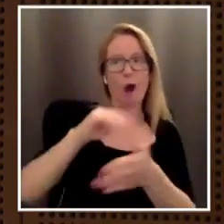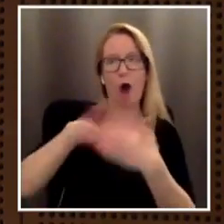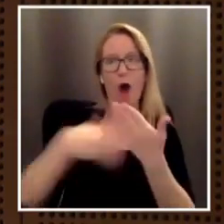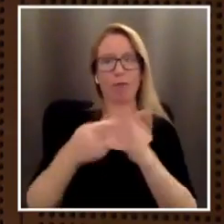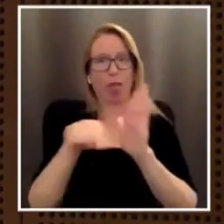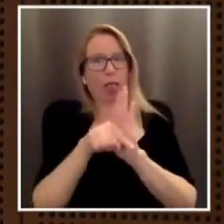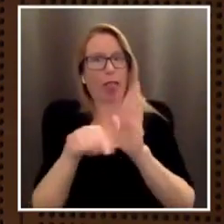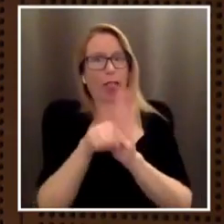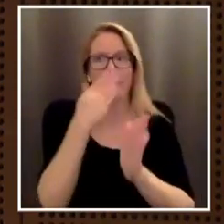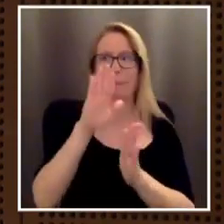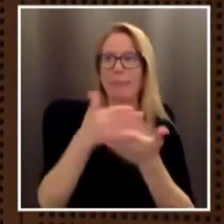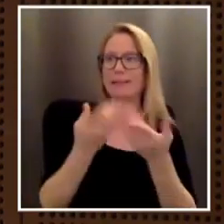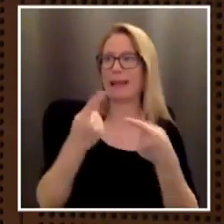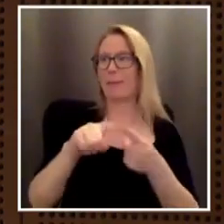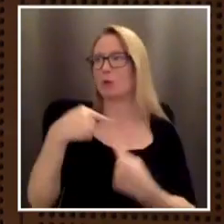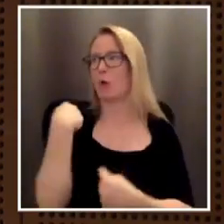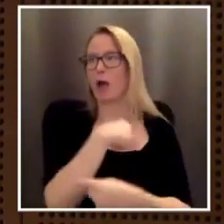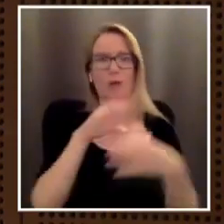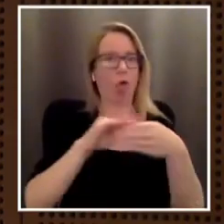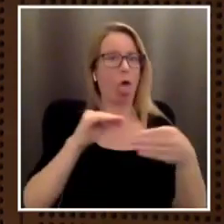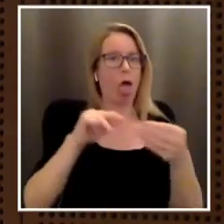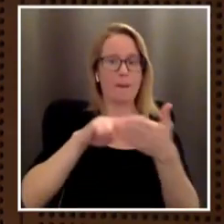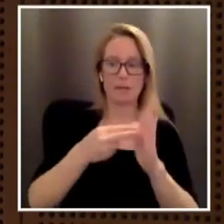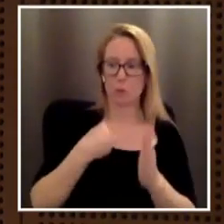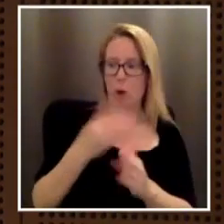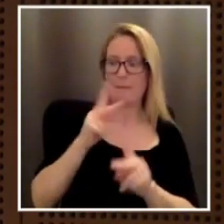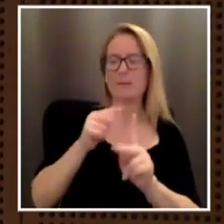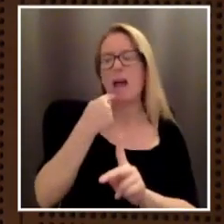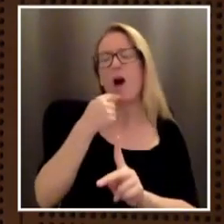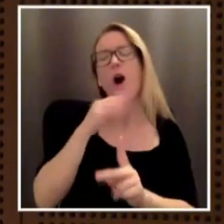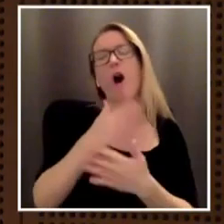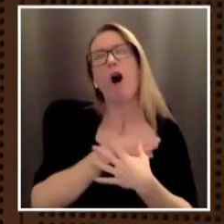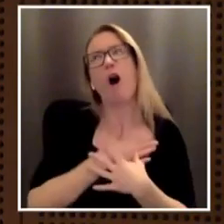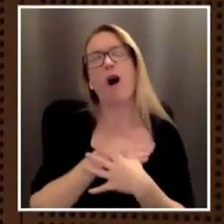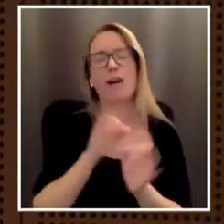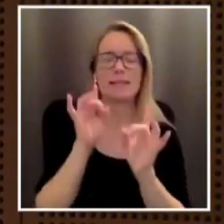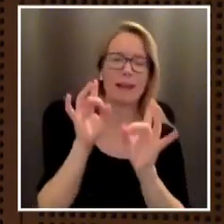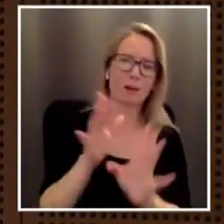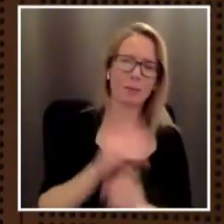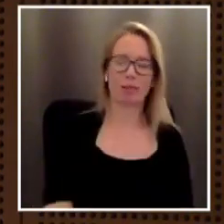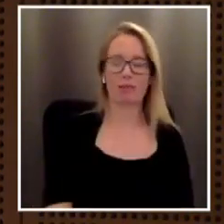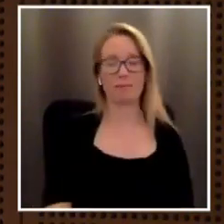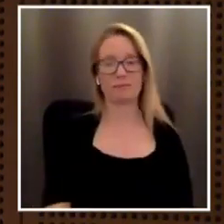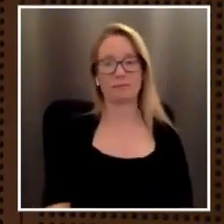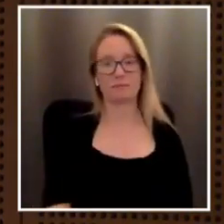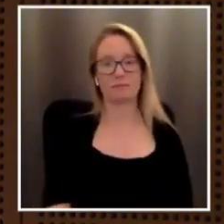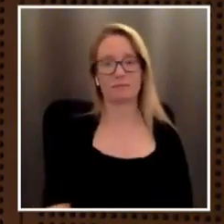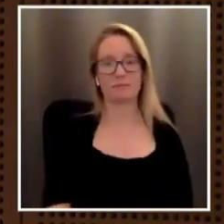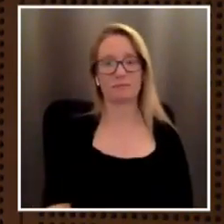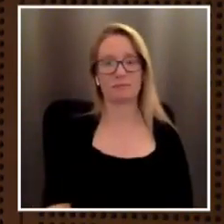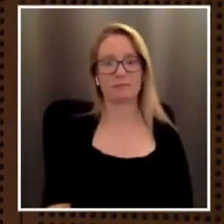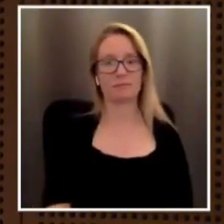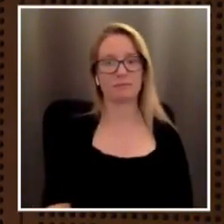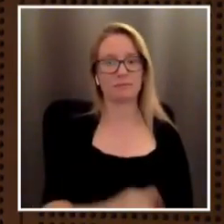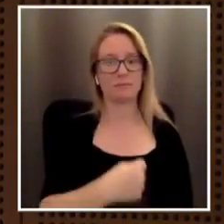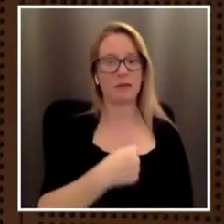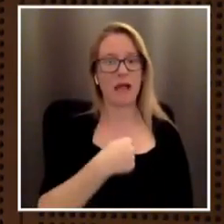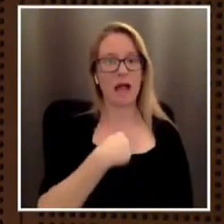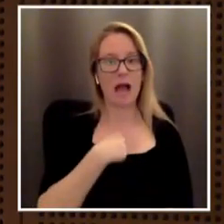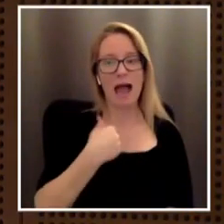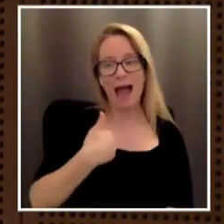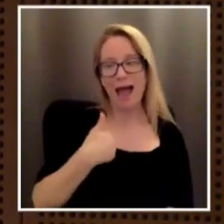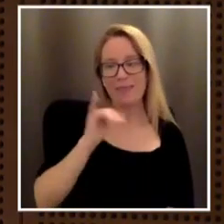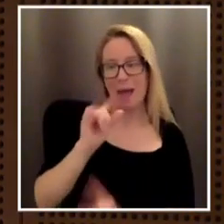have happened to us. So the white people could say, oh, this is so terrible. And then I got my sort of Toni Morrison